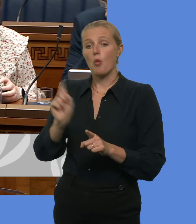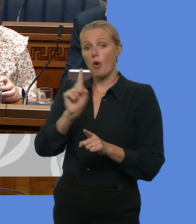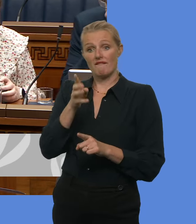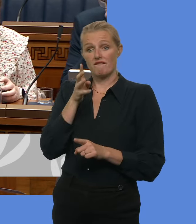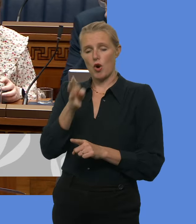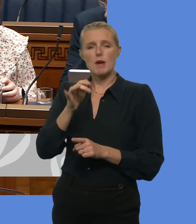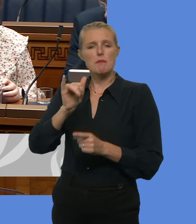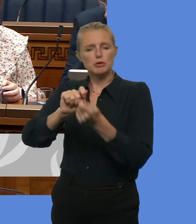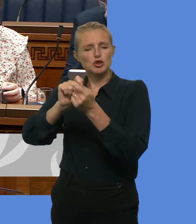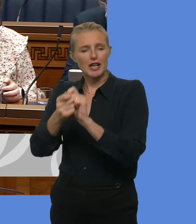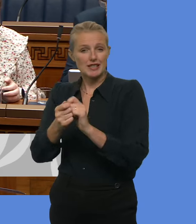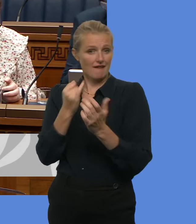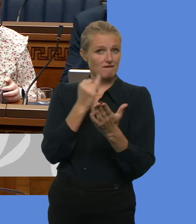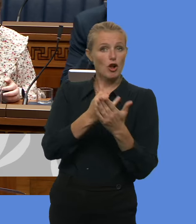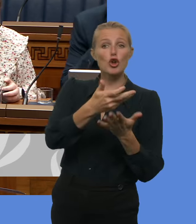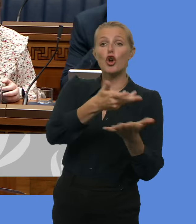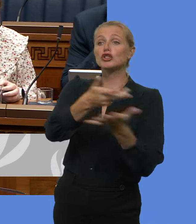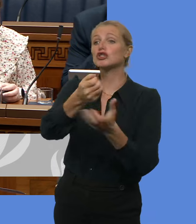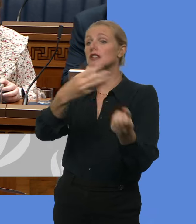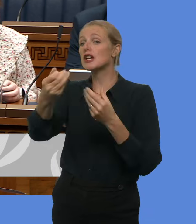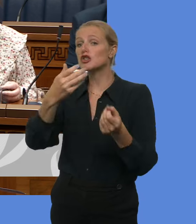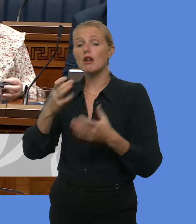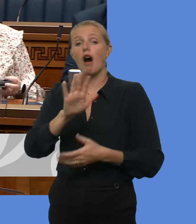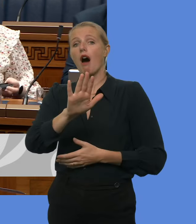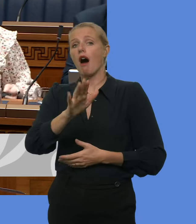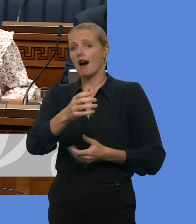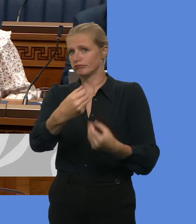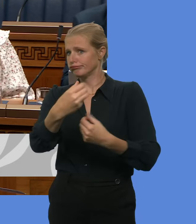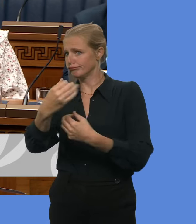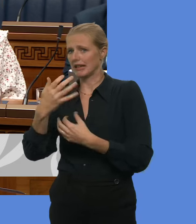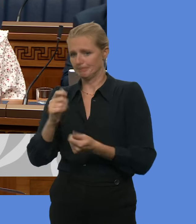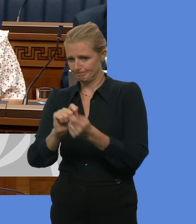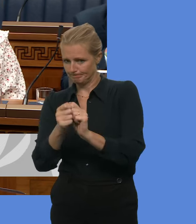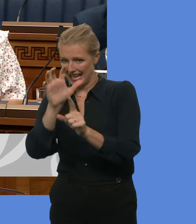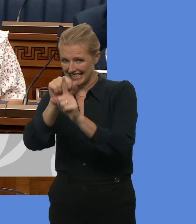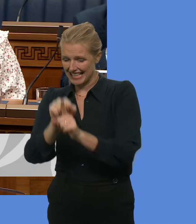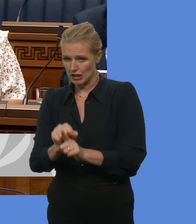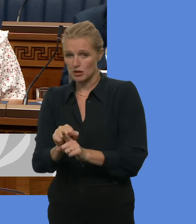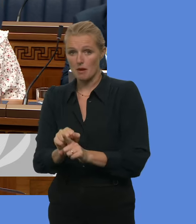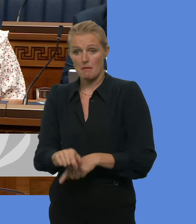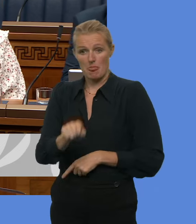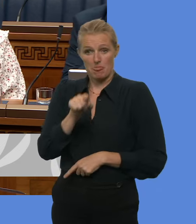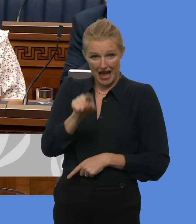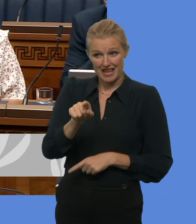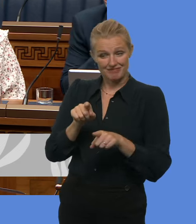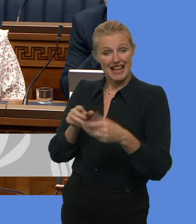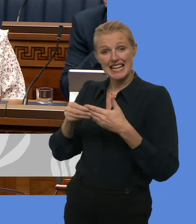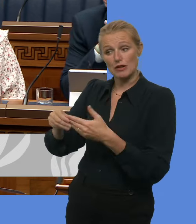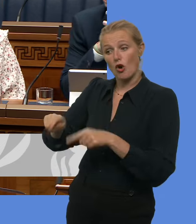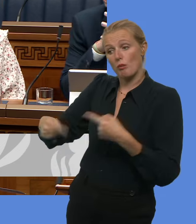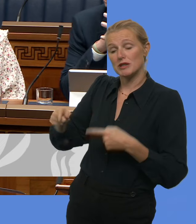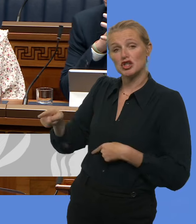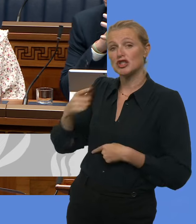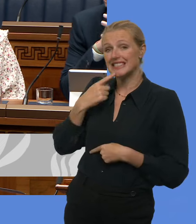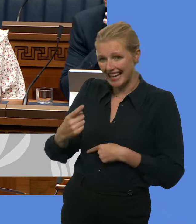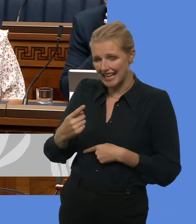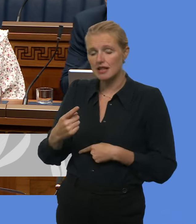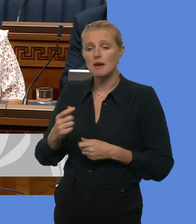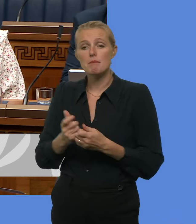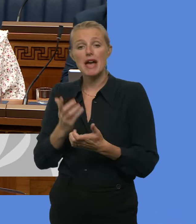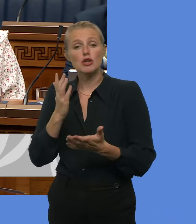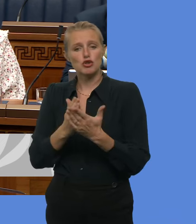government consultation process. But those indicators very much are all about what the Leader of the Opposition referenced, which is monitoring progress